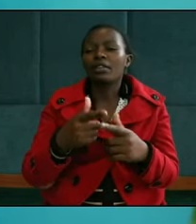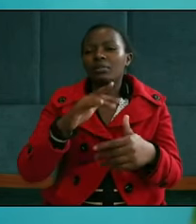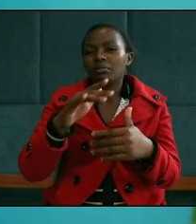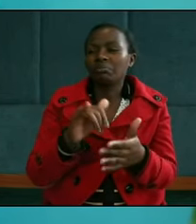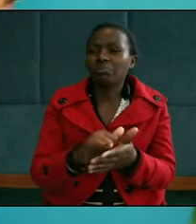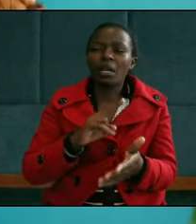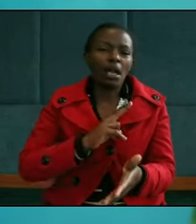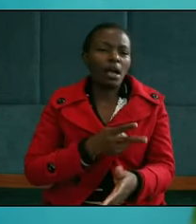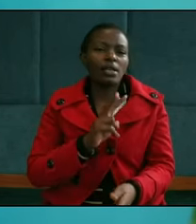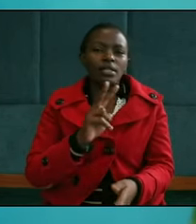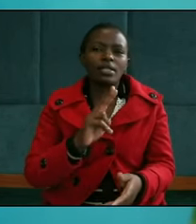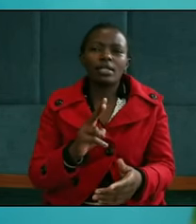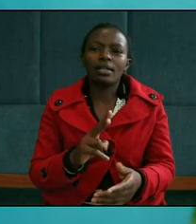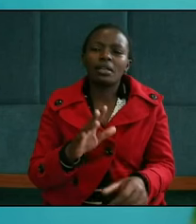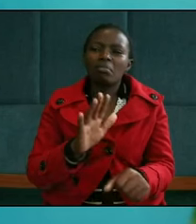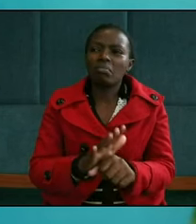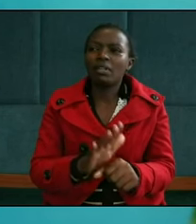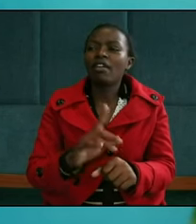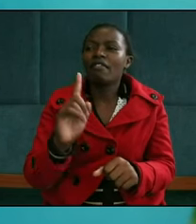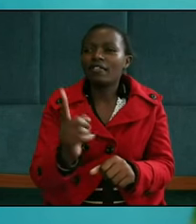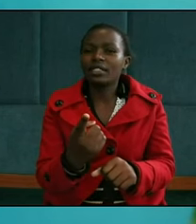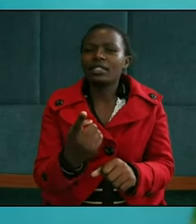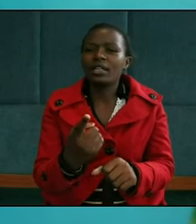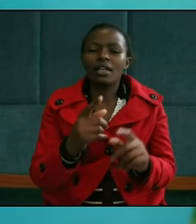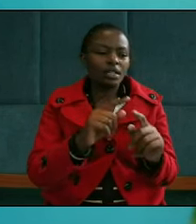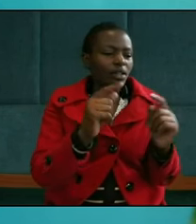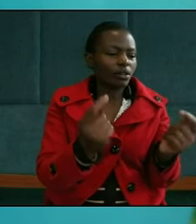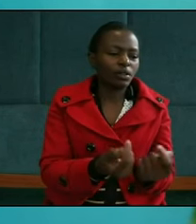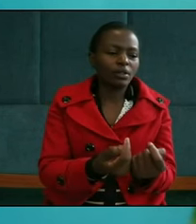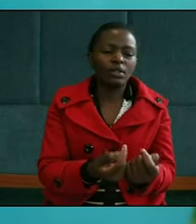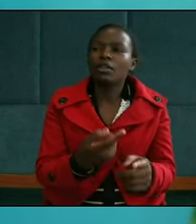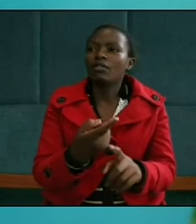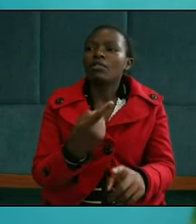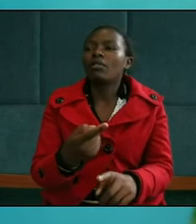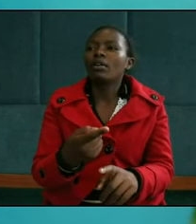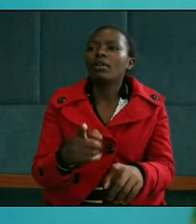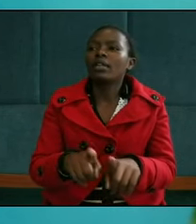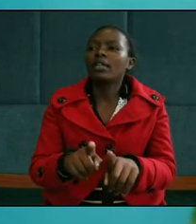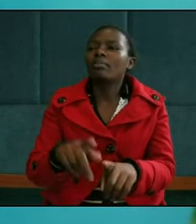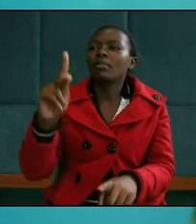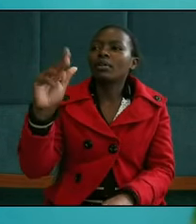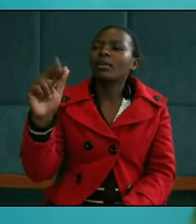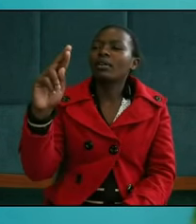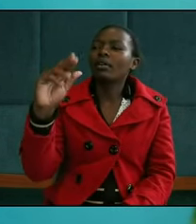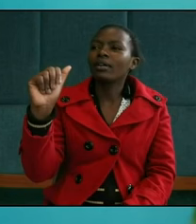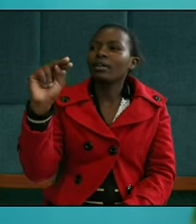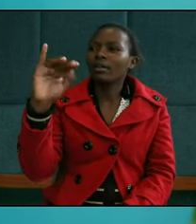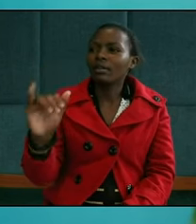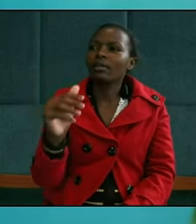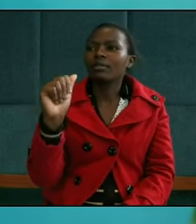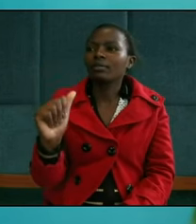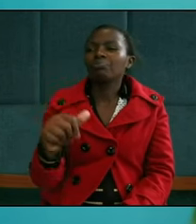Karanja, who was the first convert of the VOP lessons. At that time, there was a radio broadcast, and the